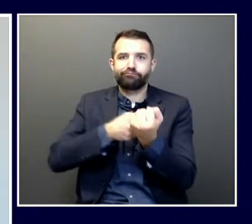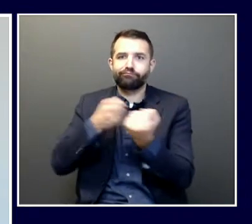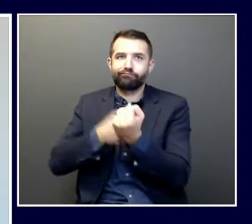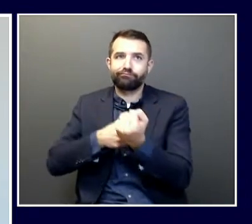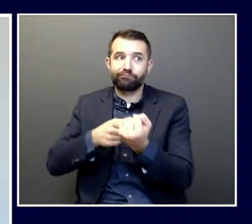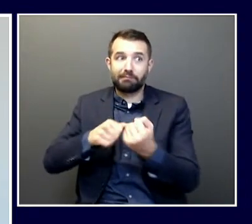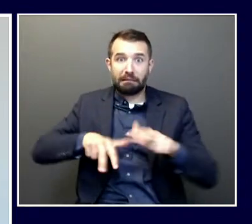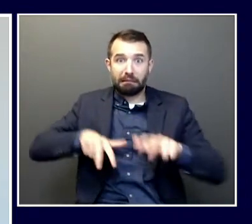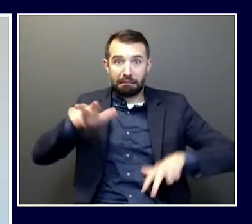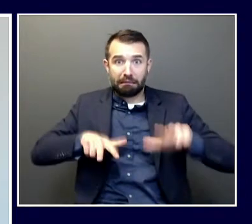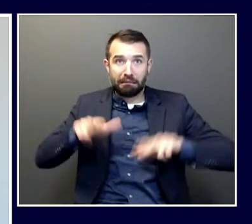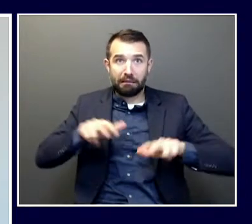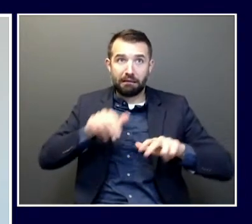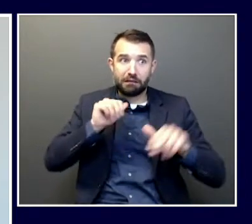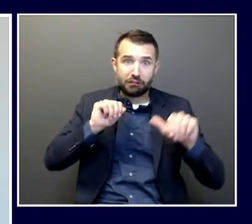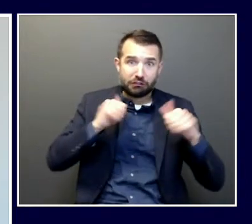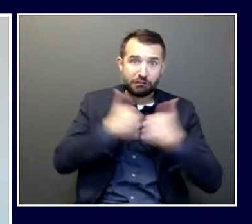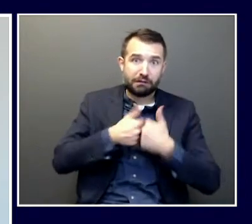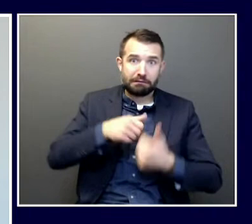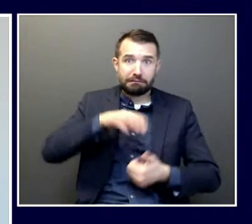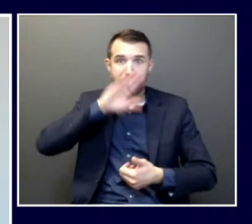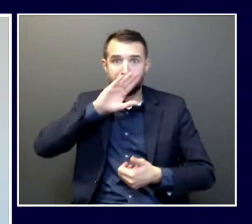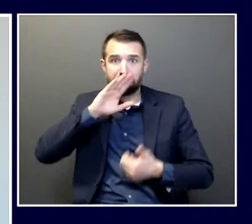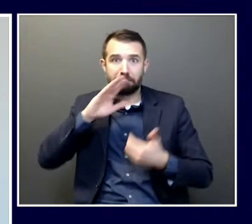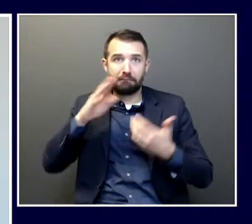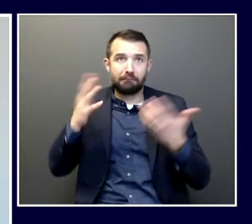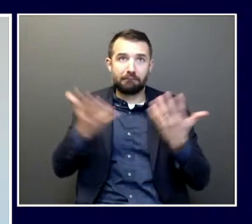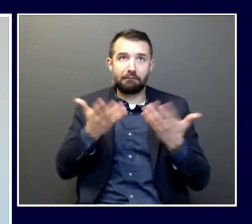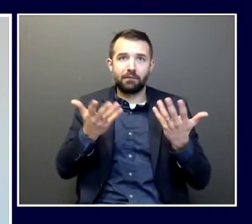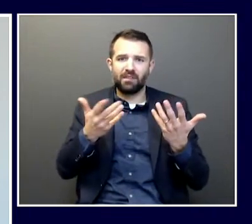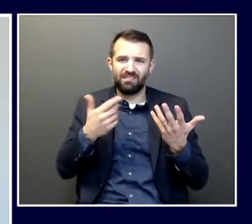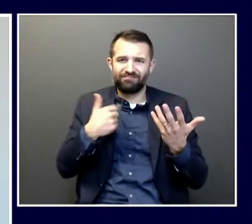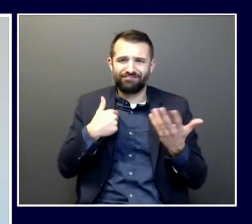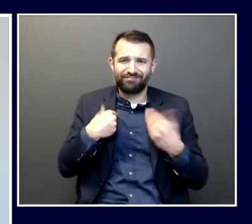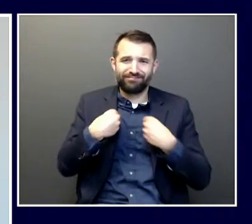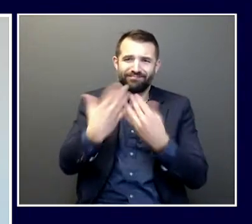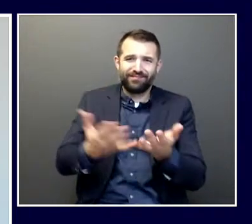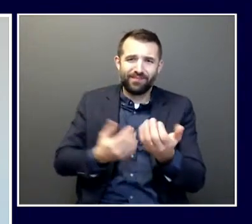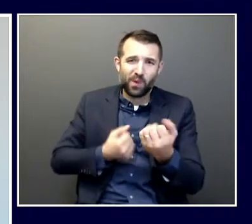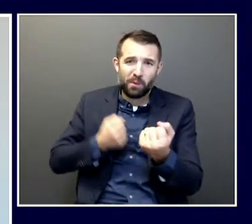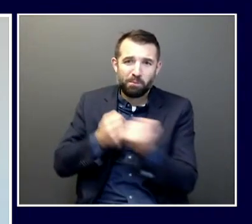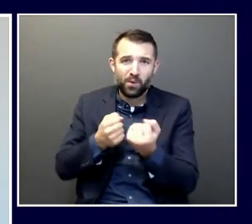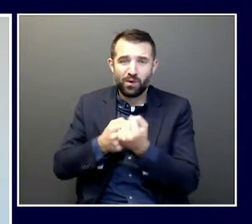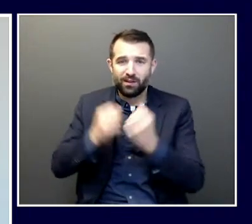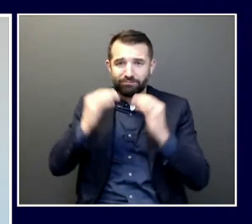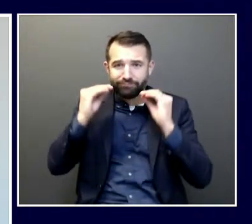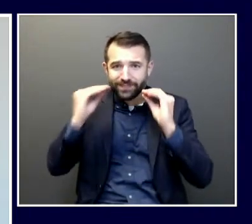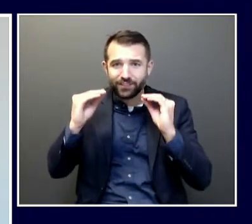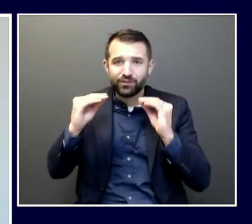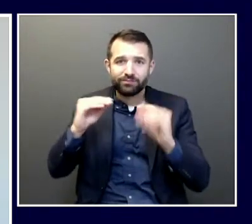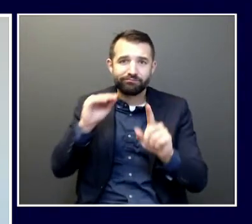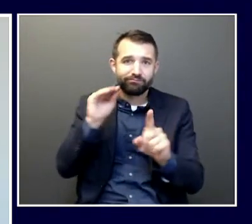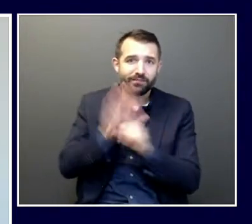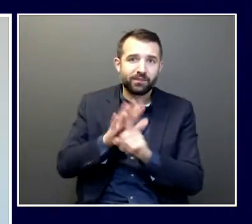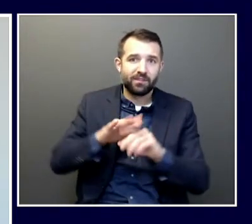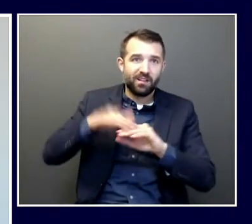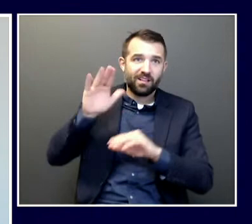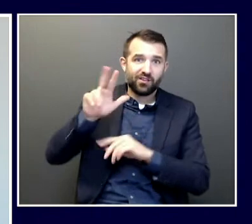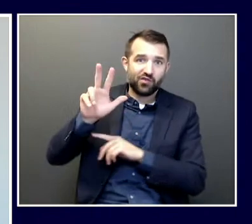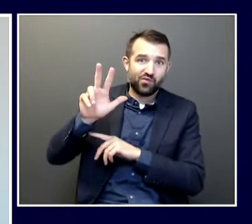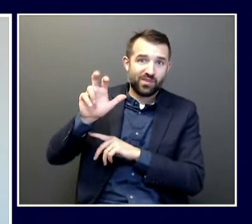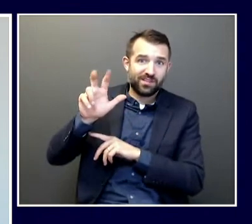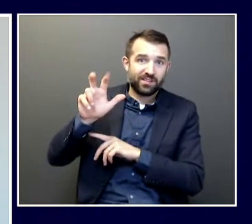to help. We really do believe that, as has been proven by the over 300 schools participating in school